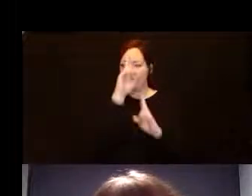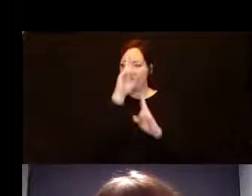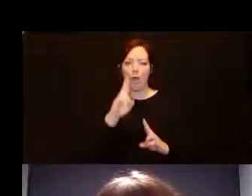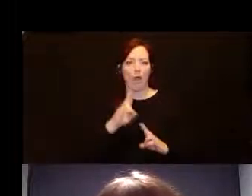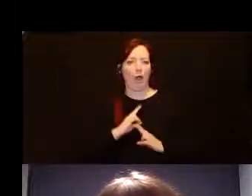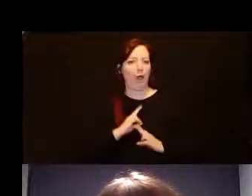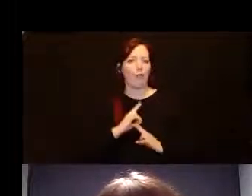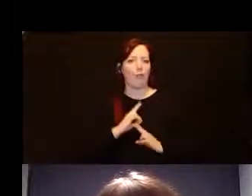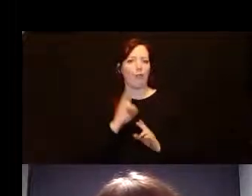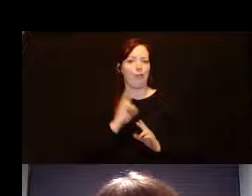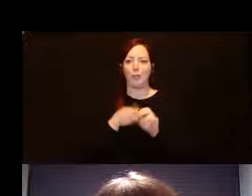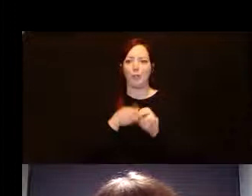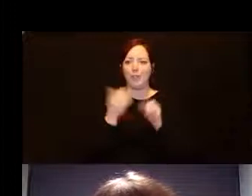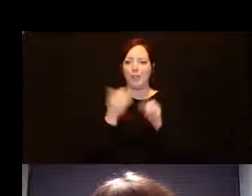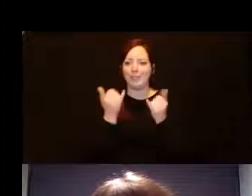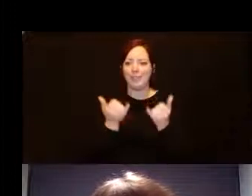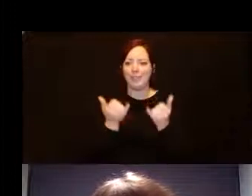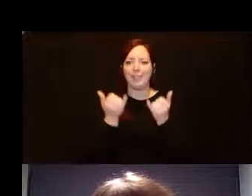talk.